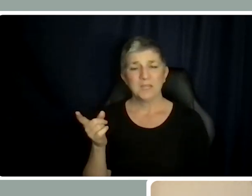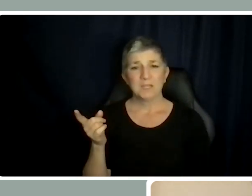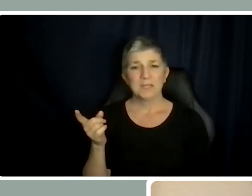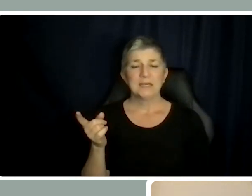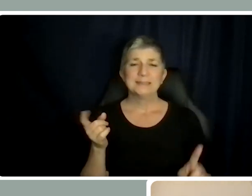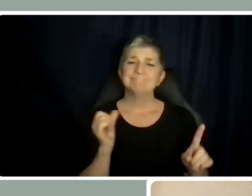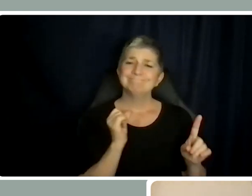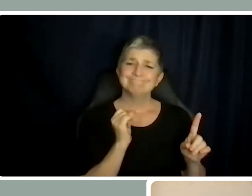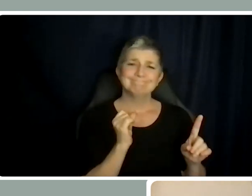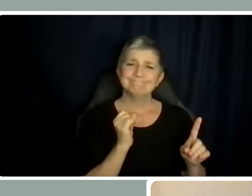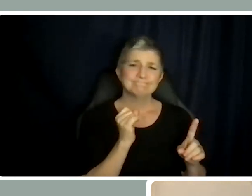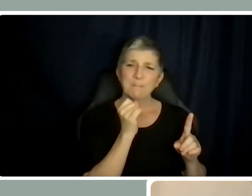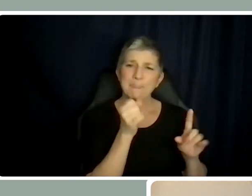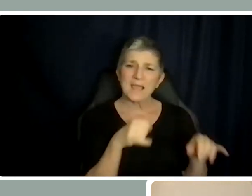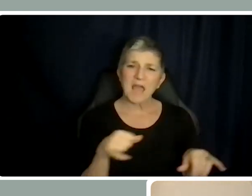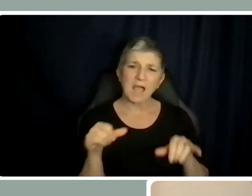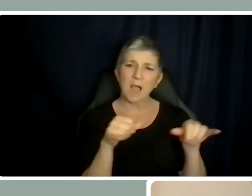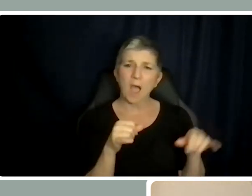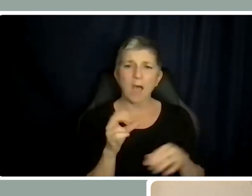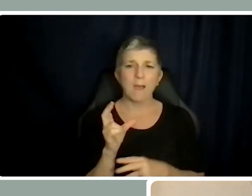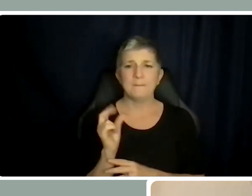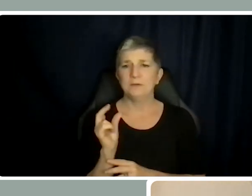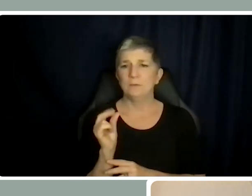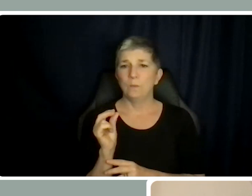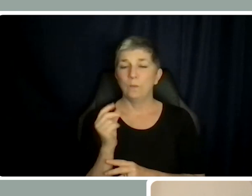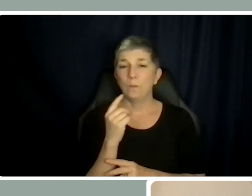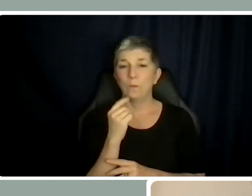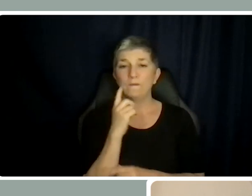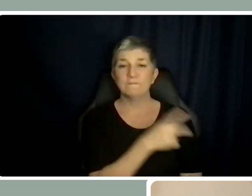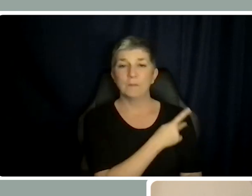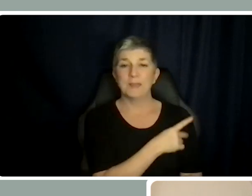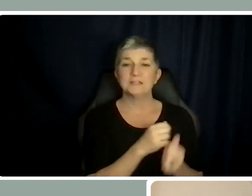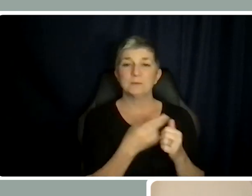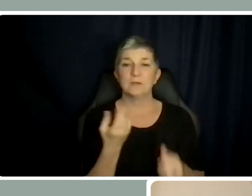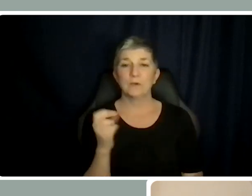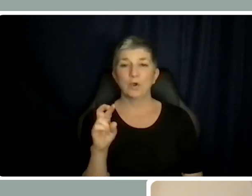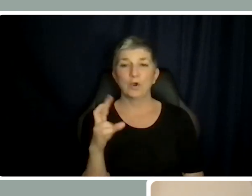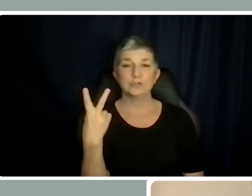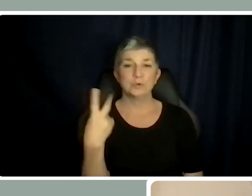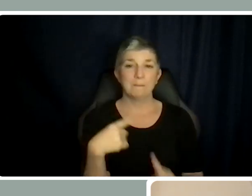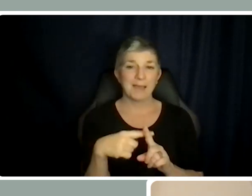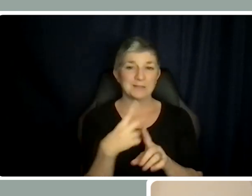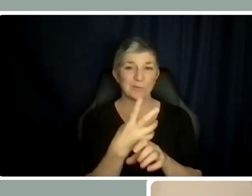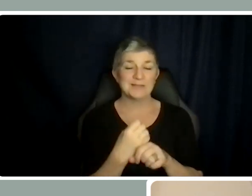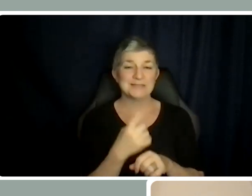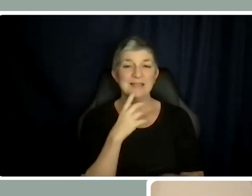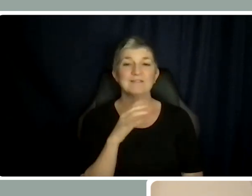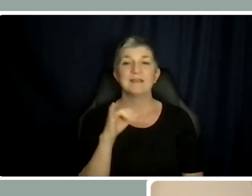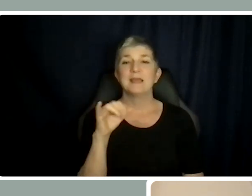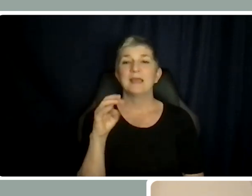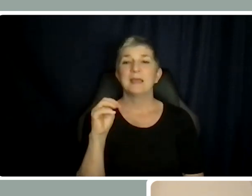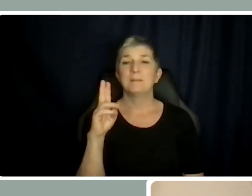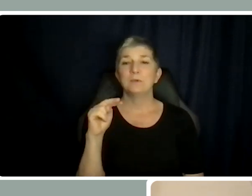It's not common. No, it's not common for patients with HER2-positive breast cancer to receive